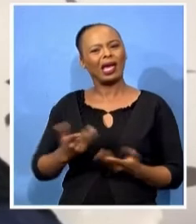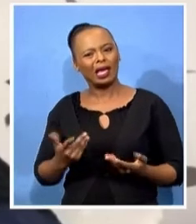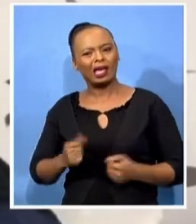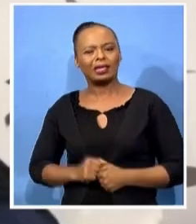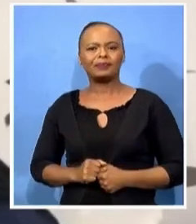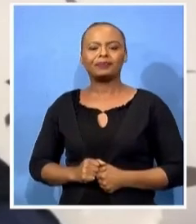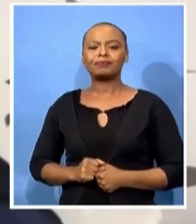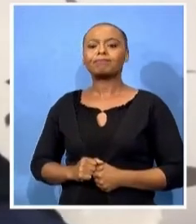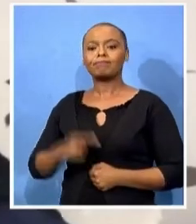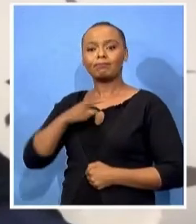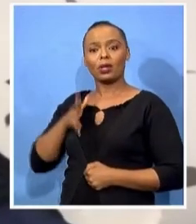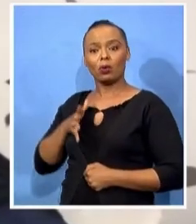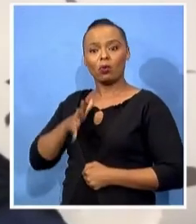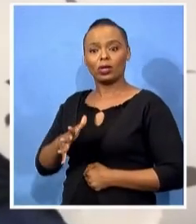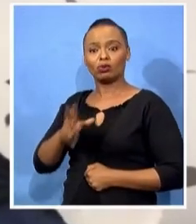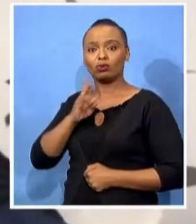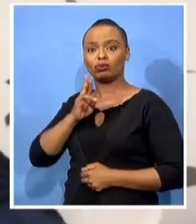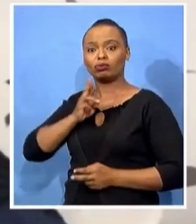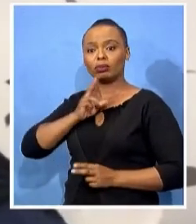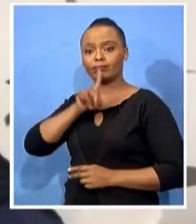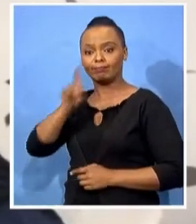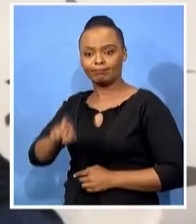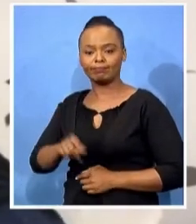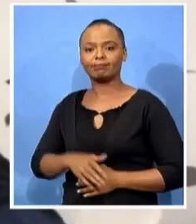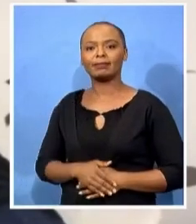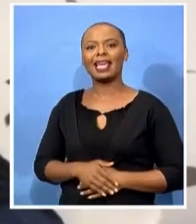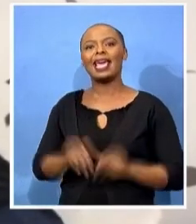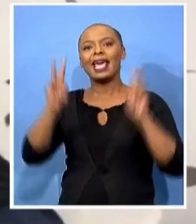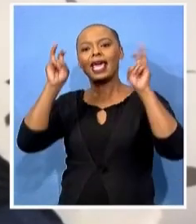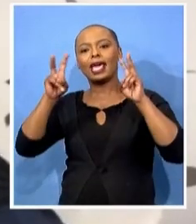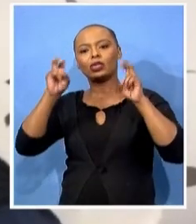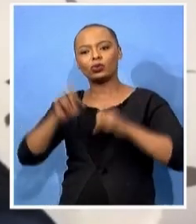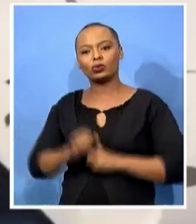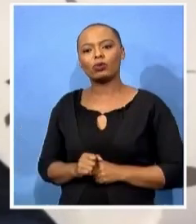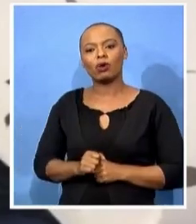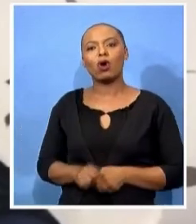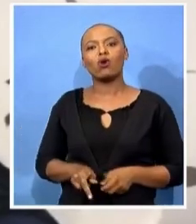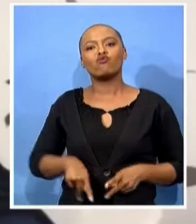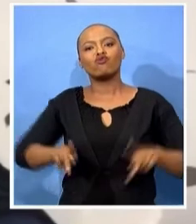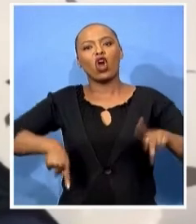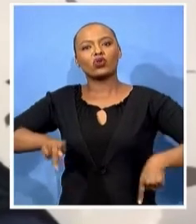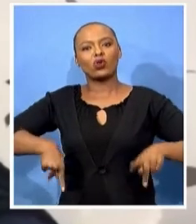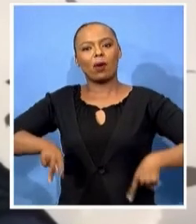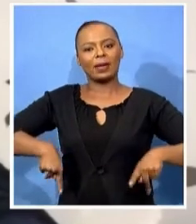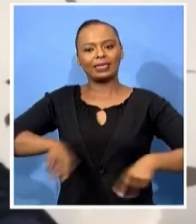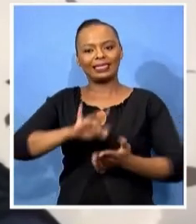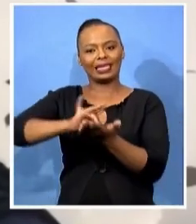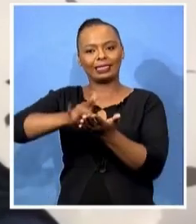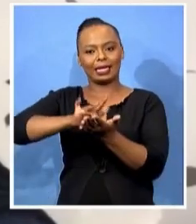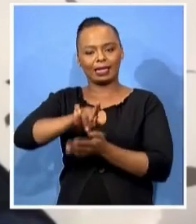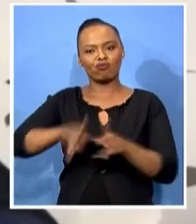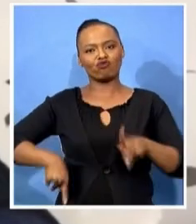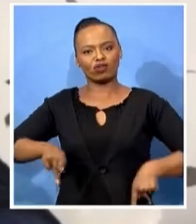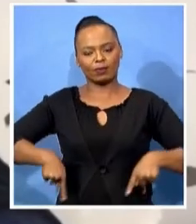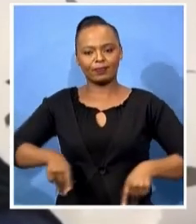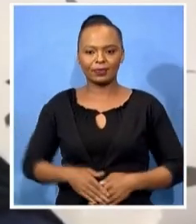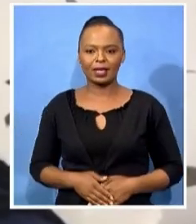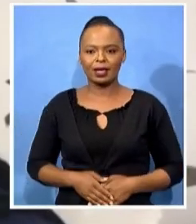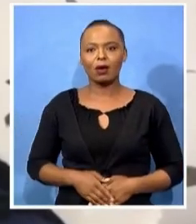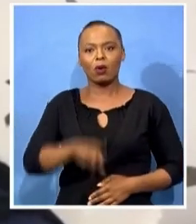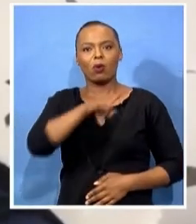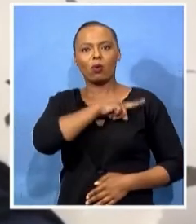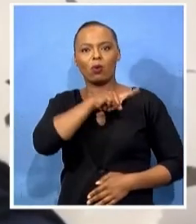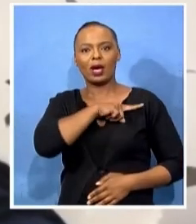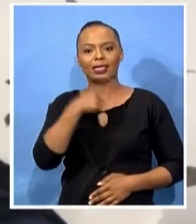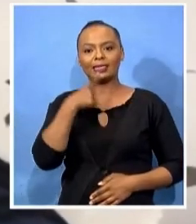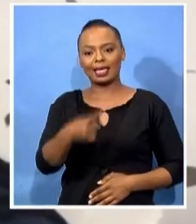central procurement. Again, what is the wisdom around having a system of central procurement when the